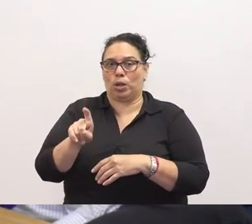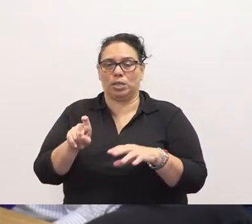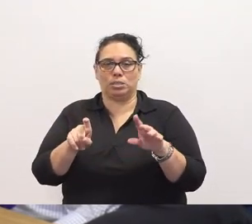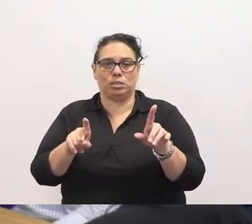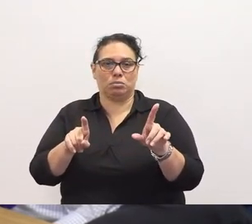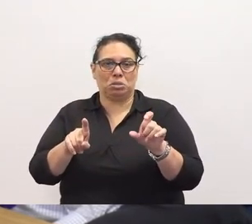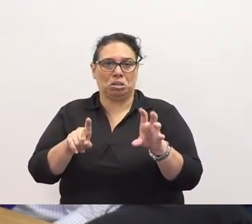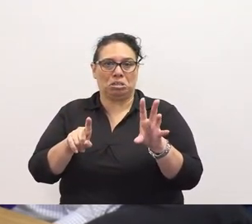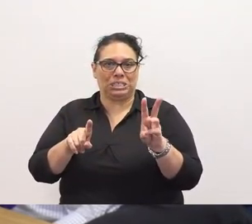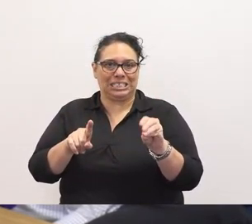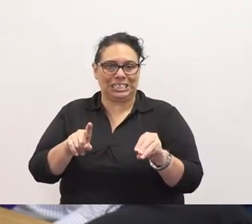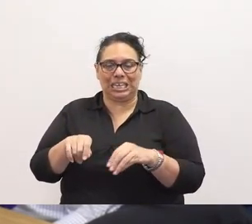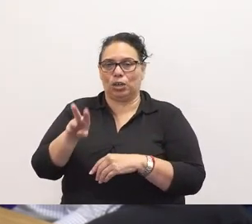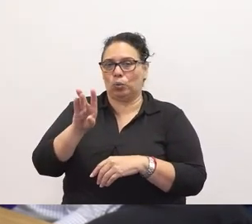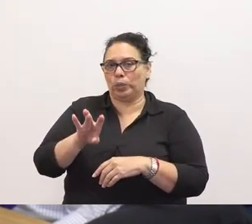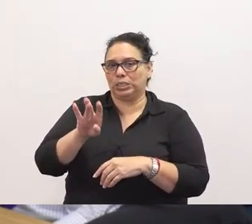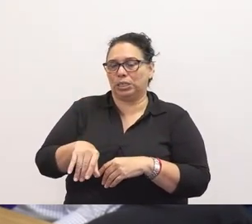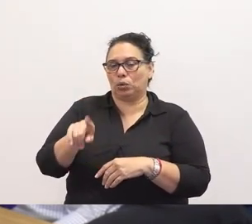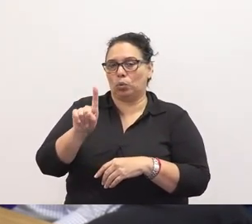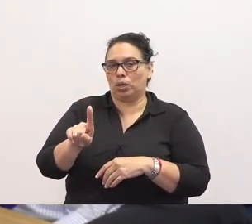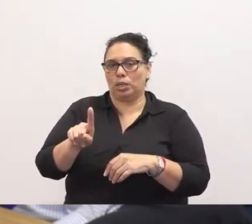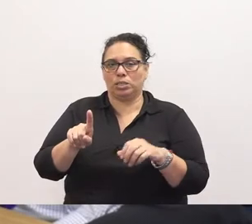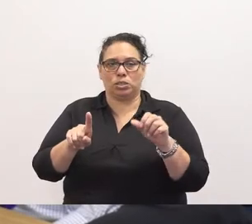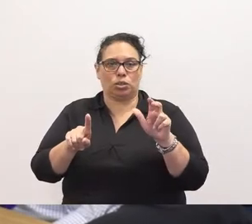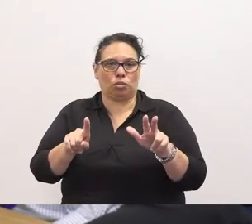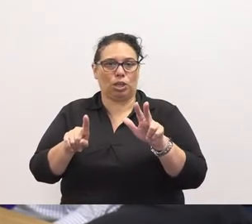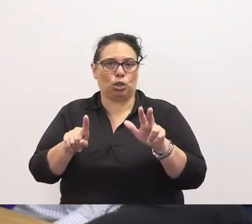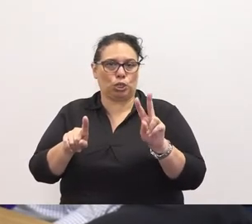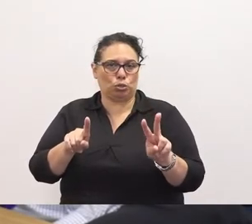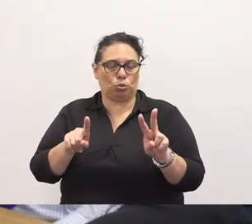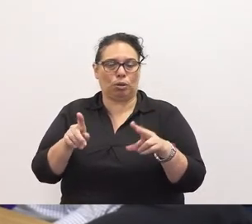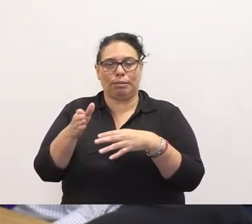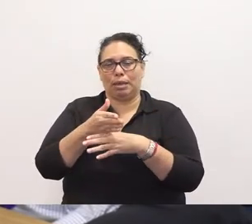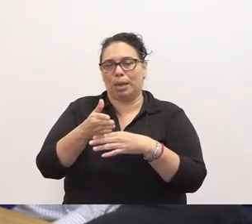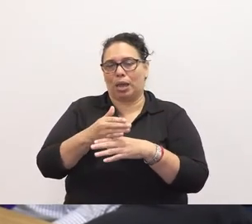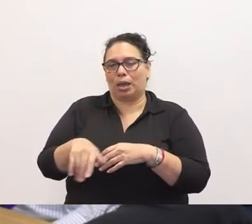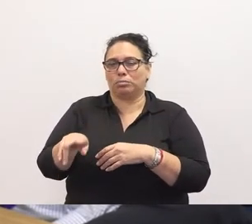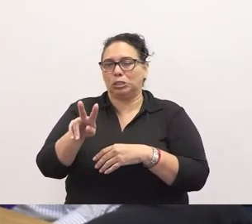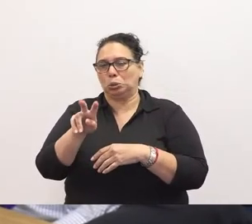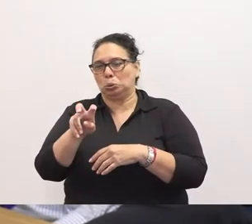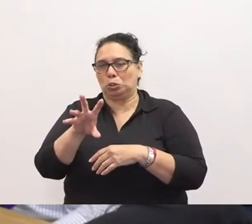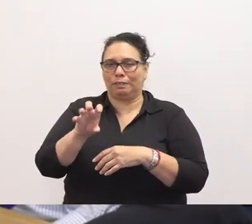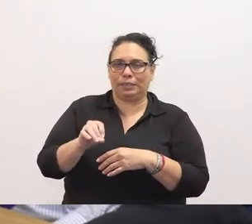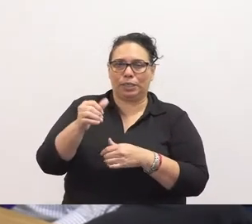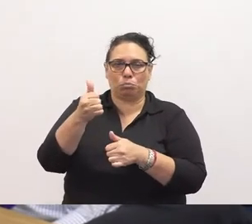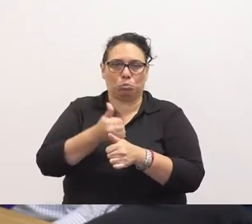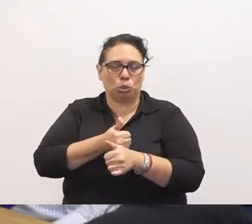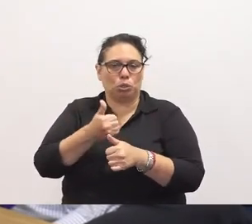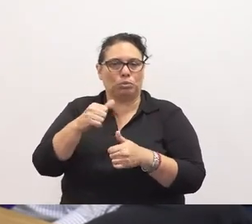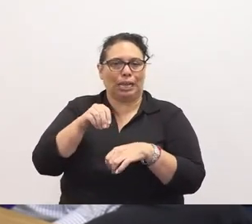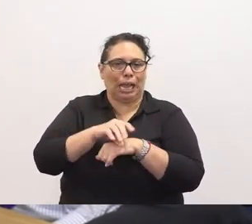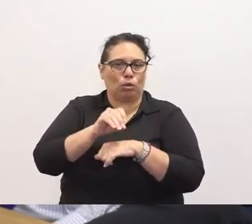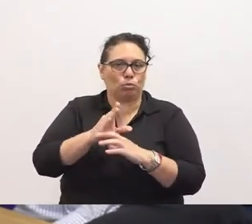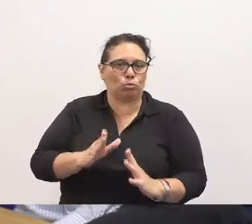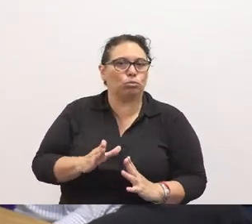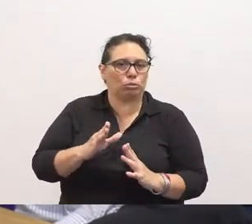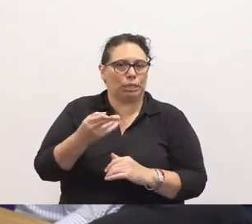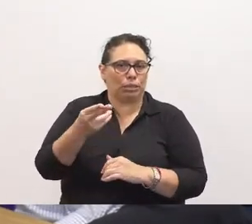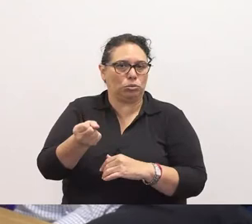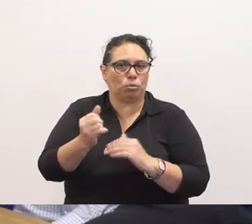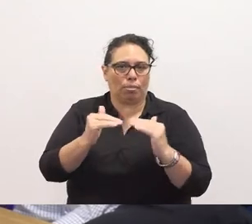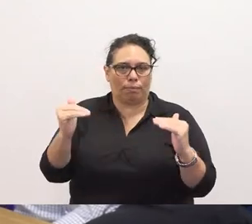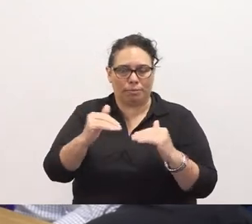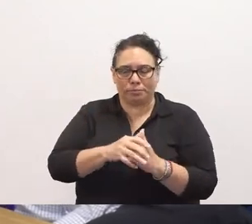331. And at Wilson, we're at 1 to 332. An average of about 252 students per counselor at our high schools.